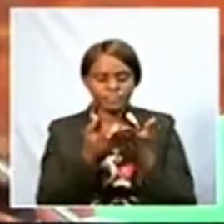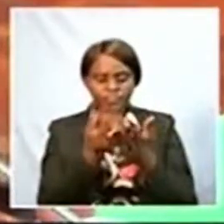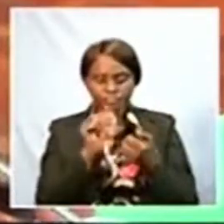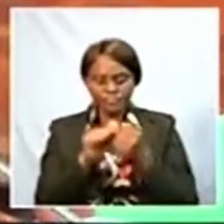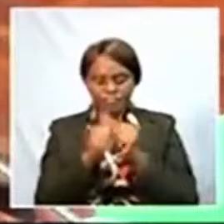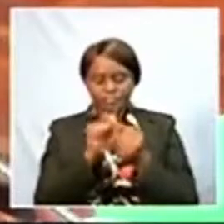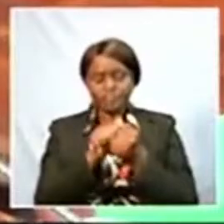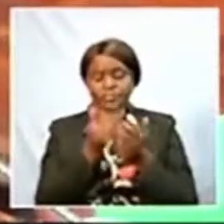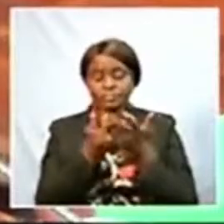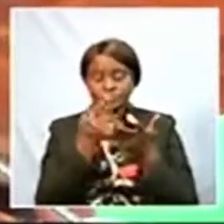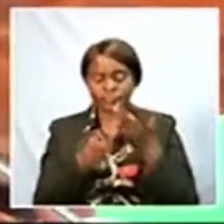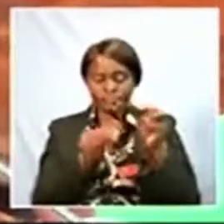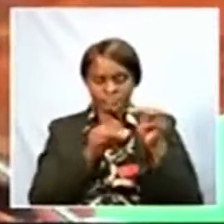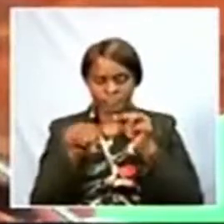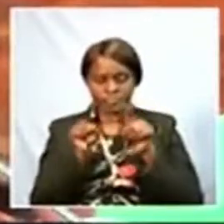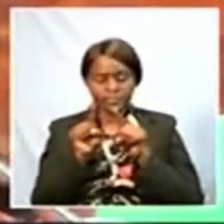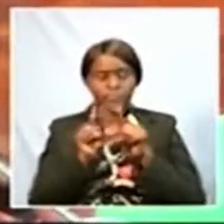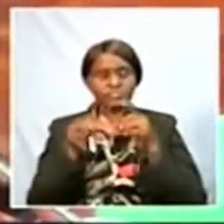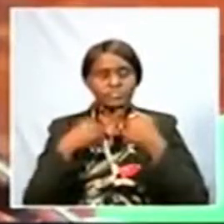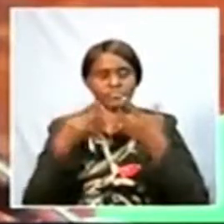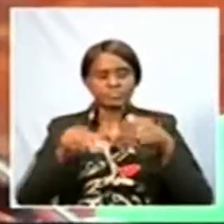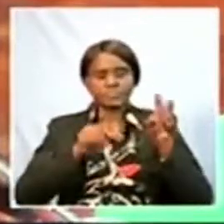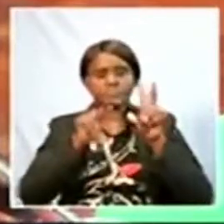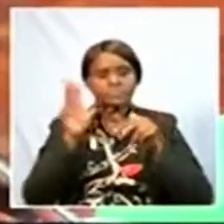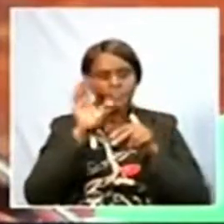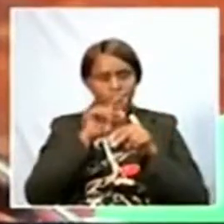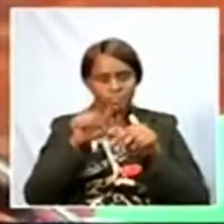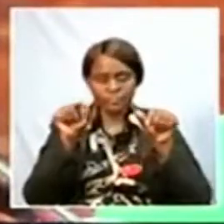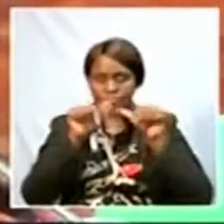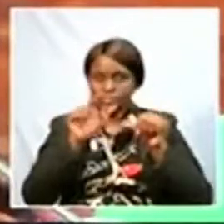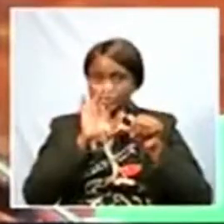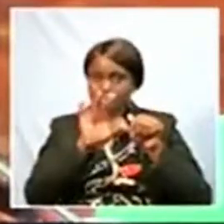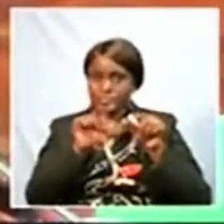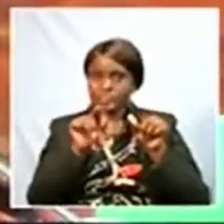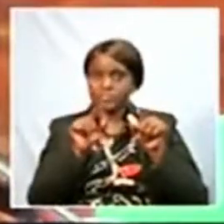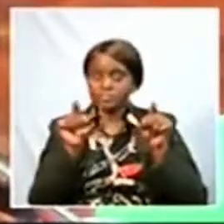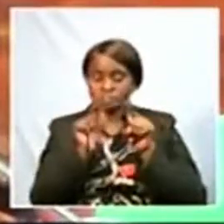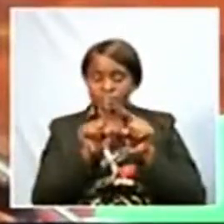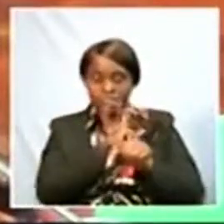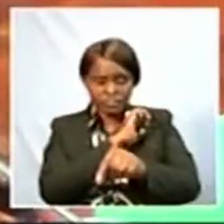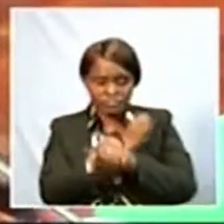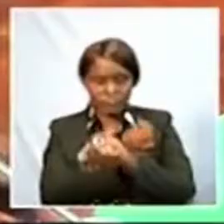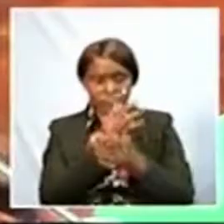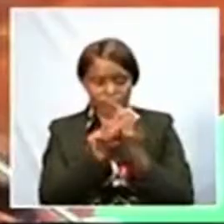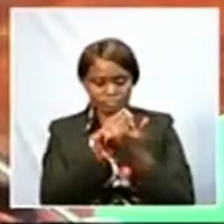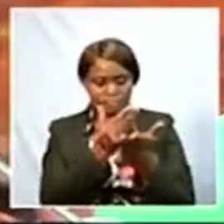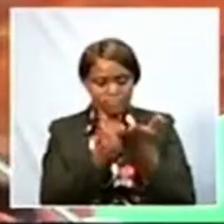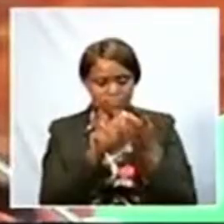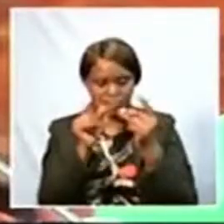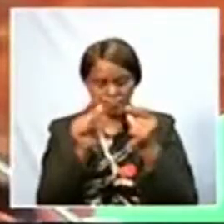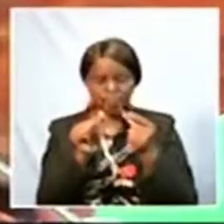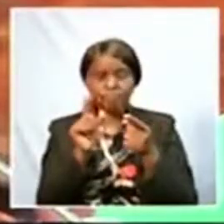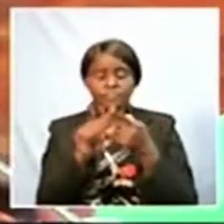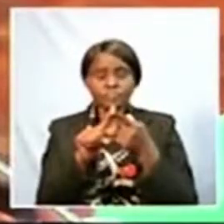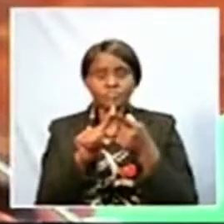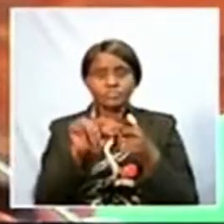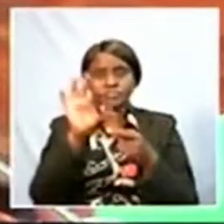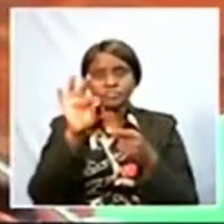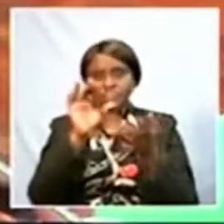query. Management acknowledges the observations of the auditor. The empowerment funds amounting to